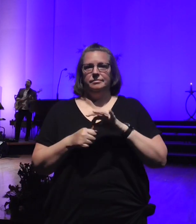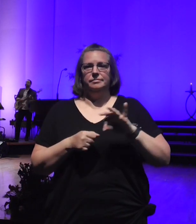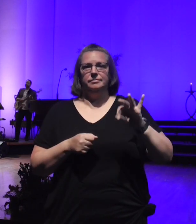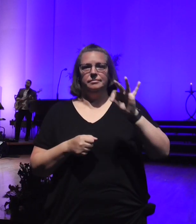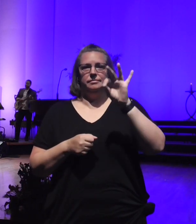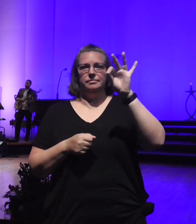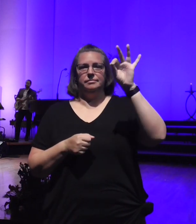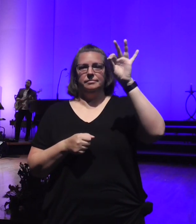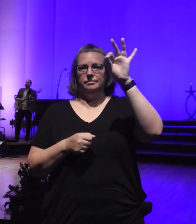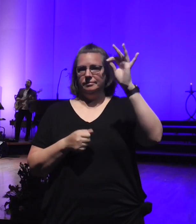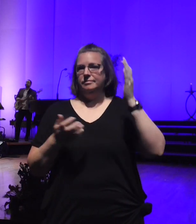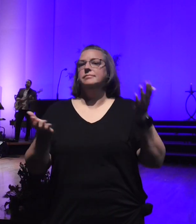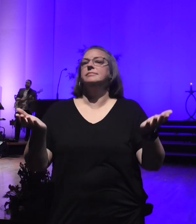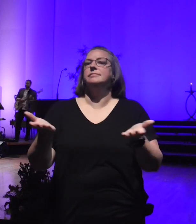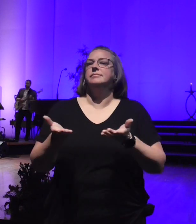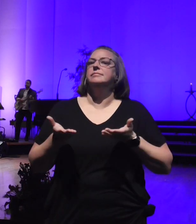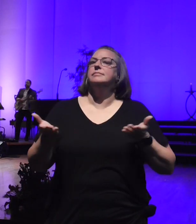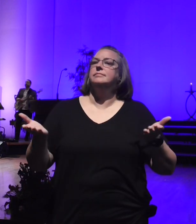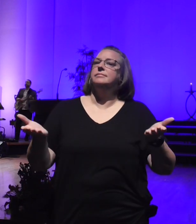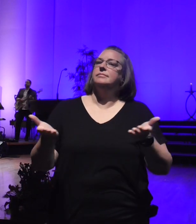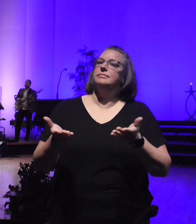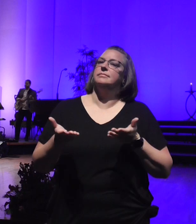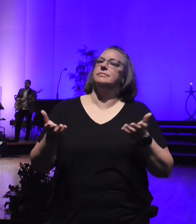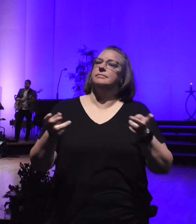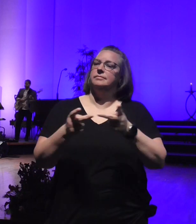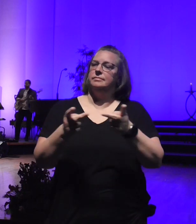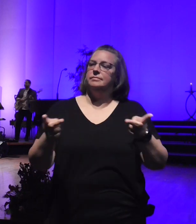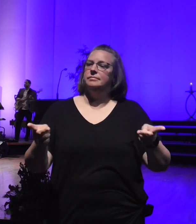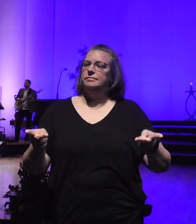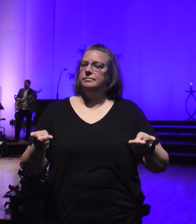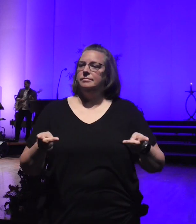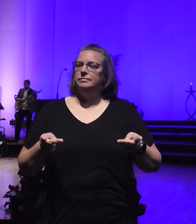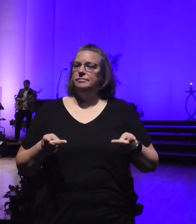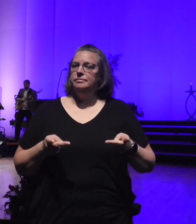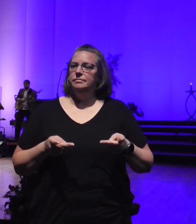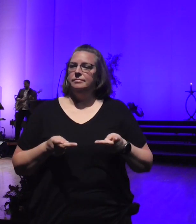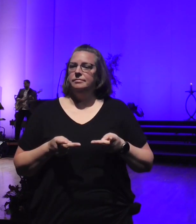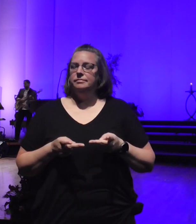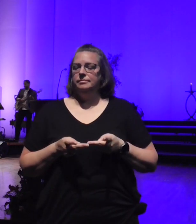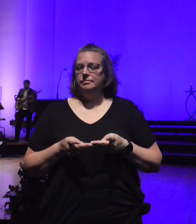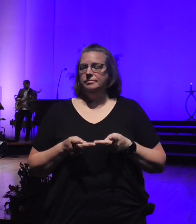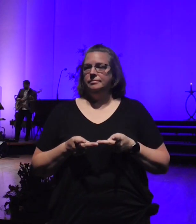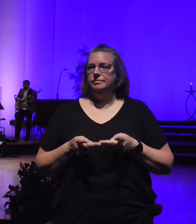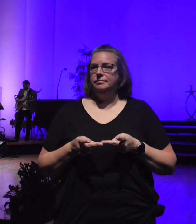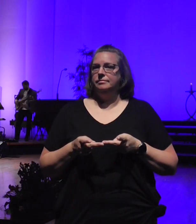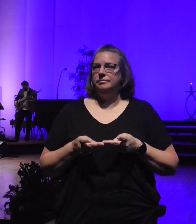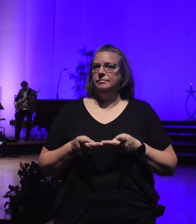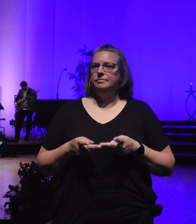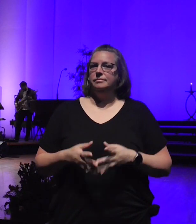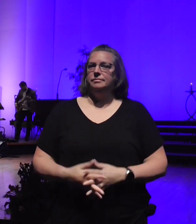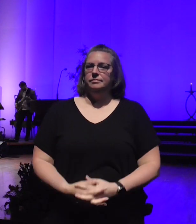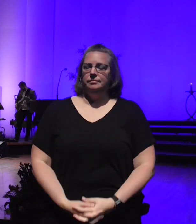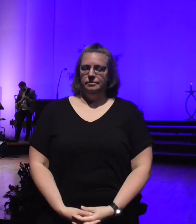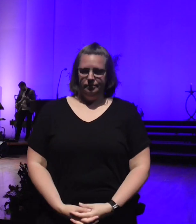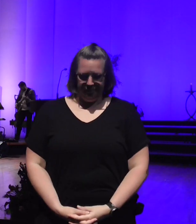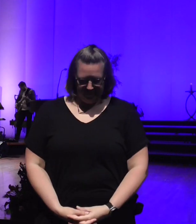Surely the presence of God is in this place.